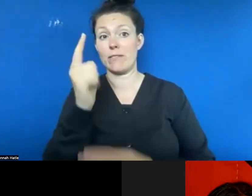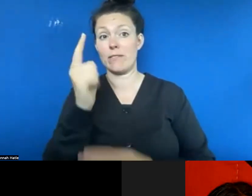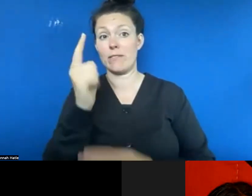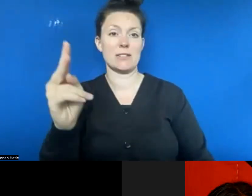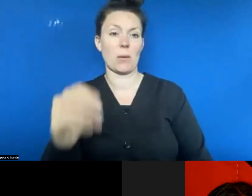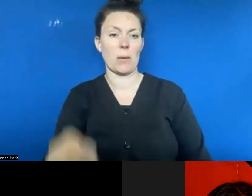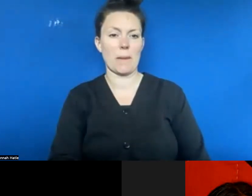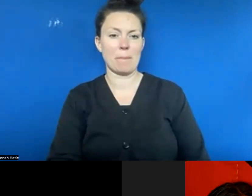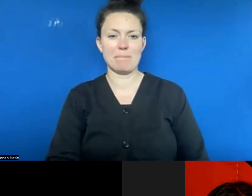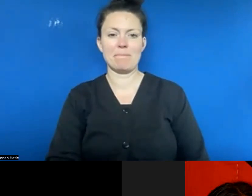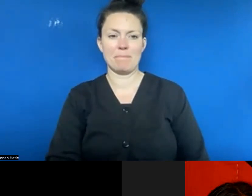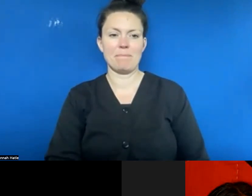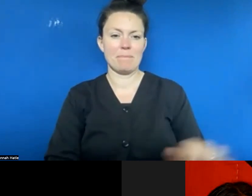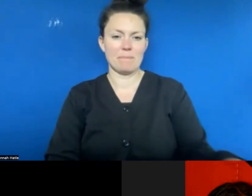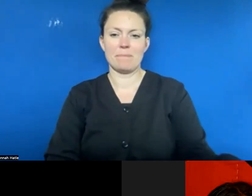right?